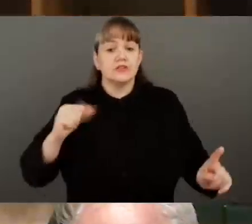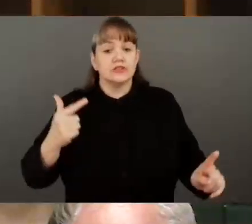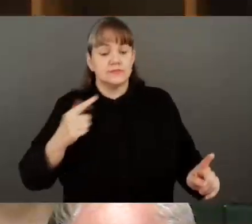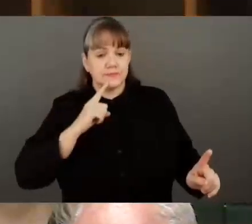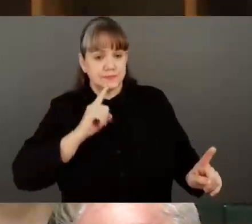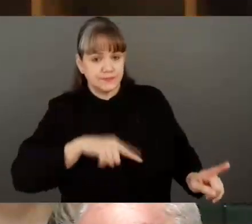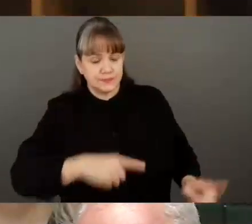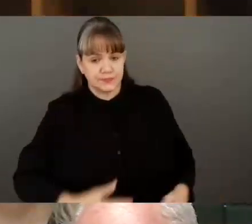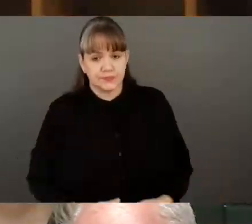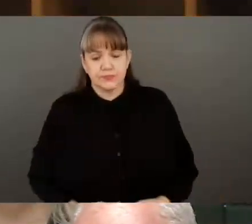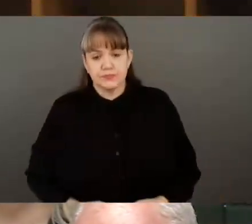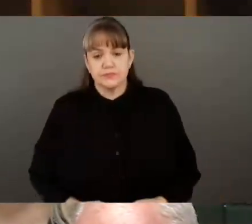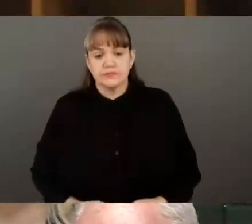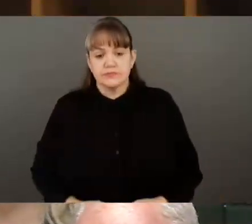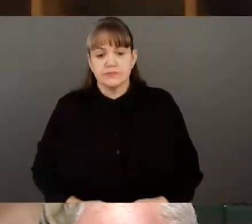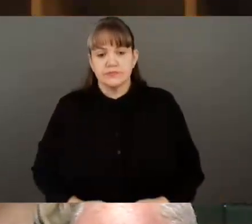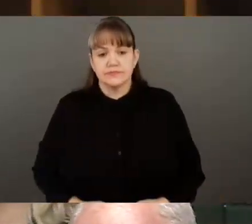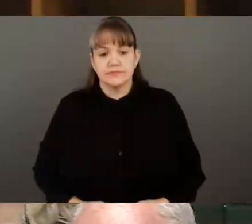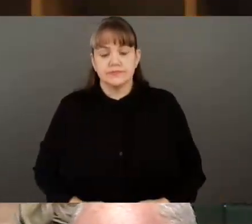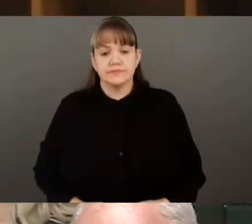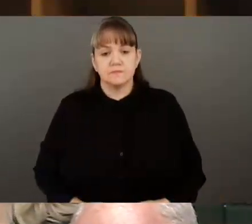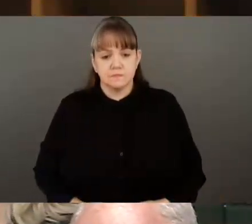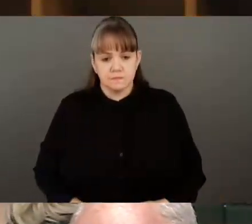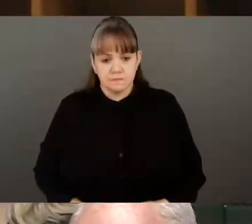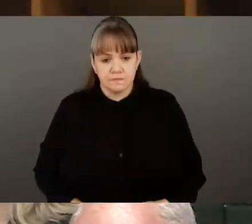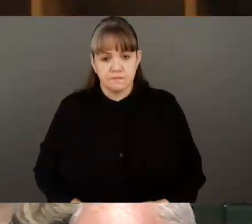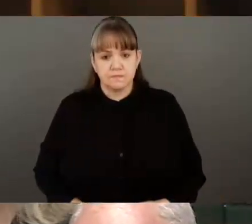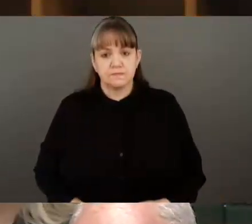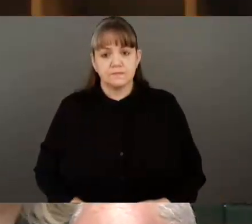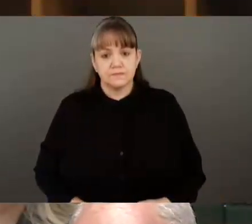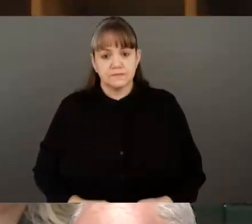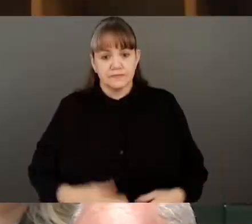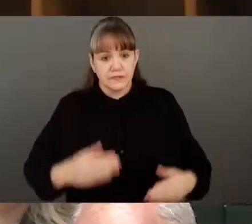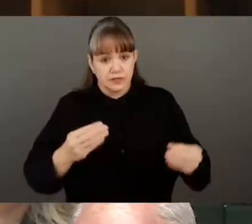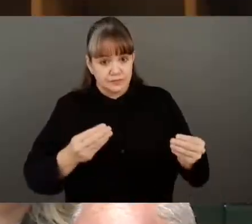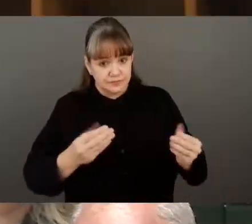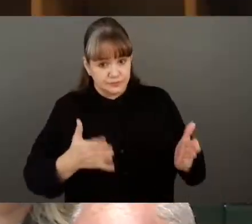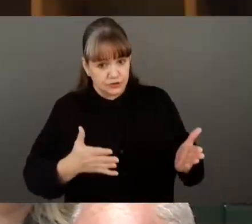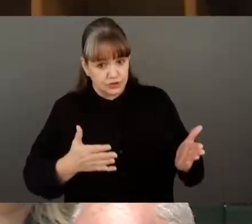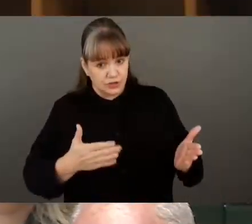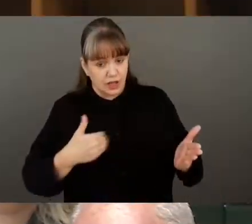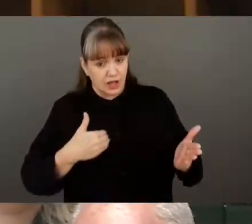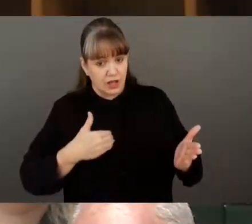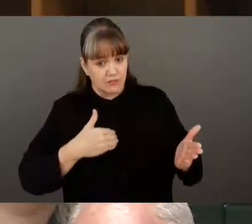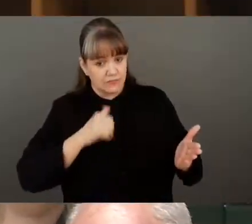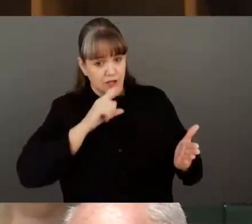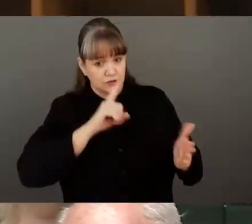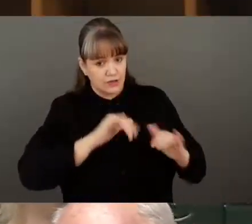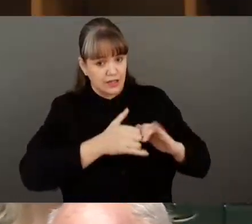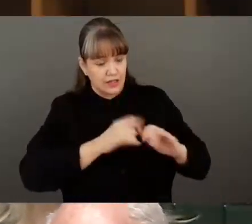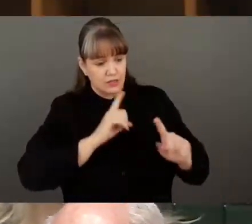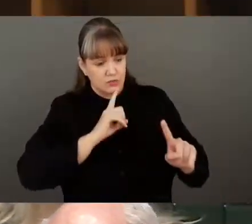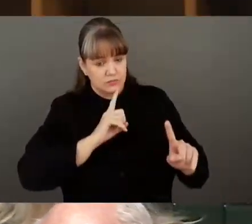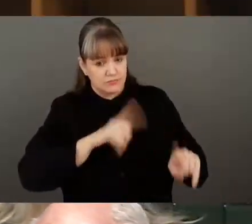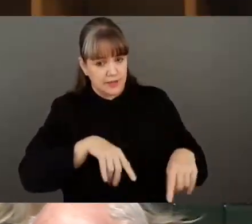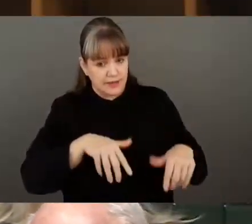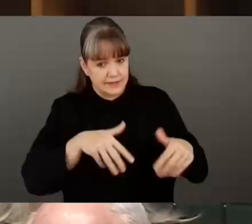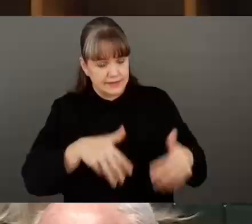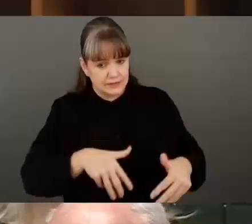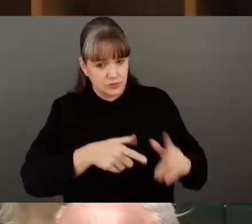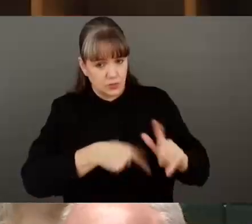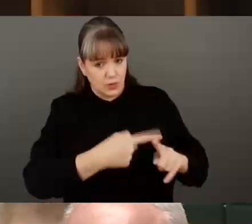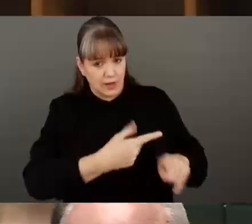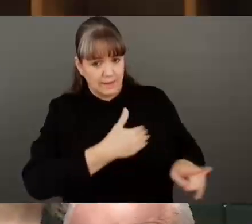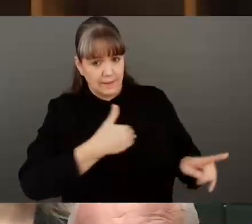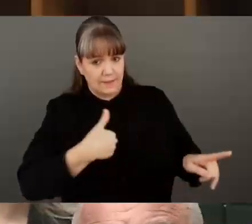Mr. Speaker, I find myself often at a loss for words when this member raises what is a very painful